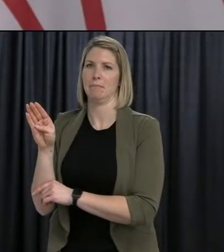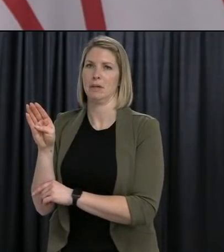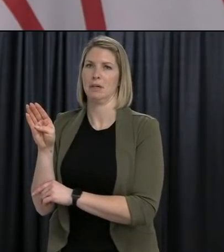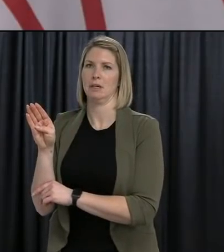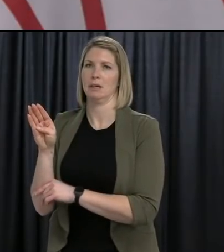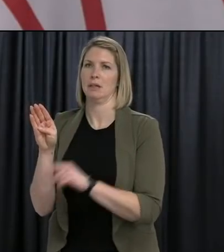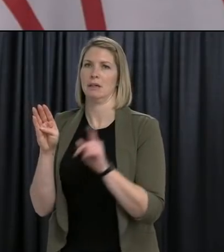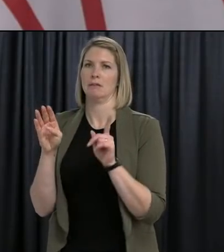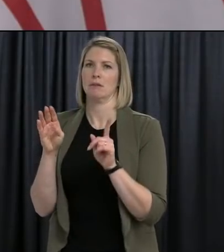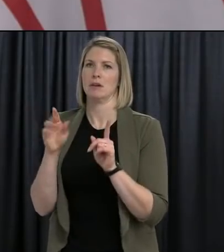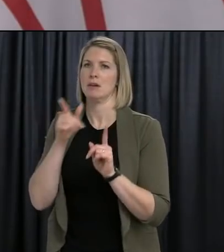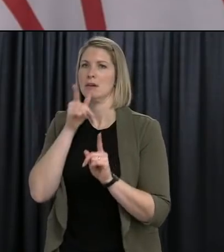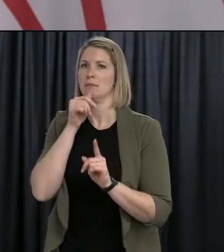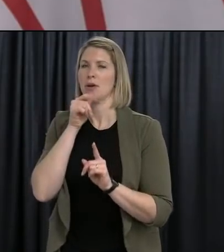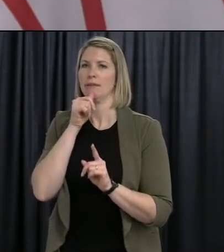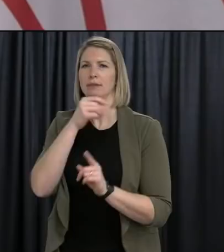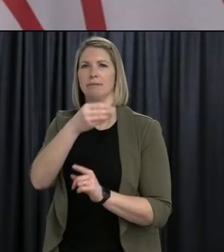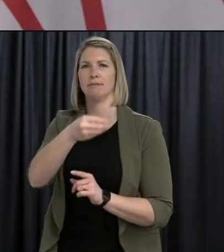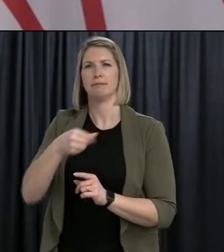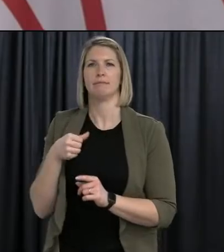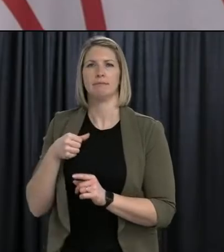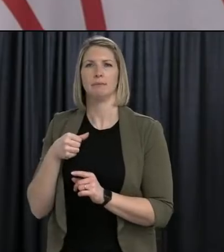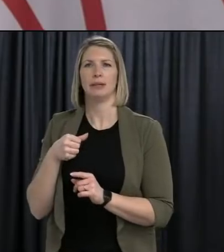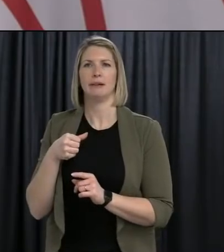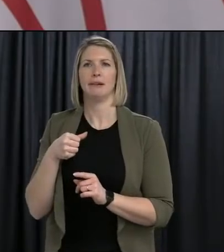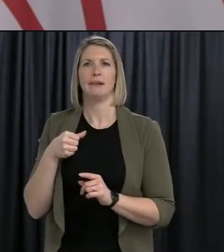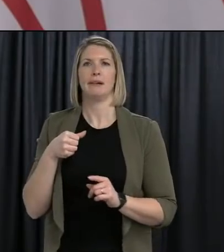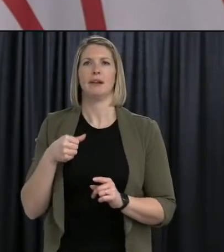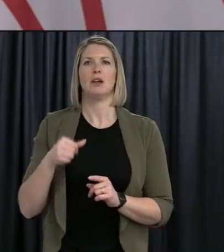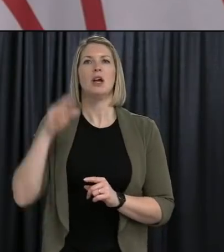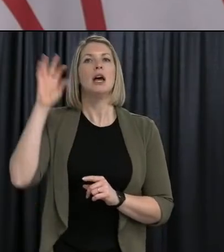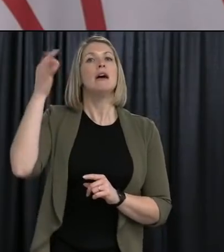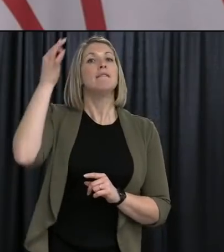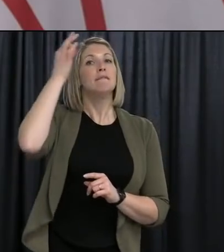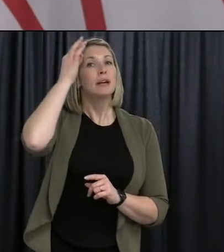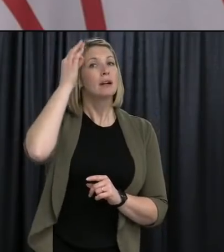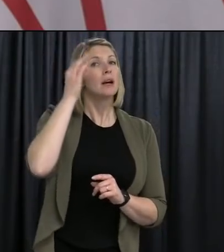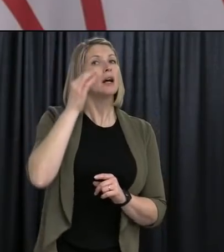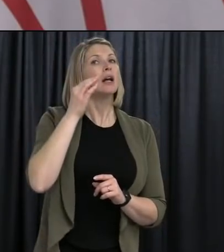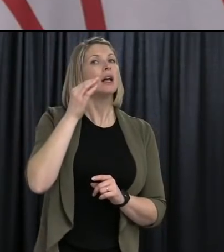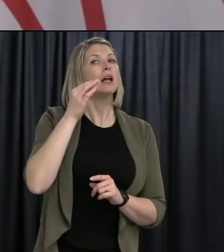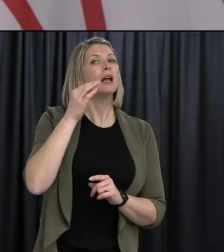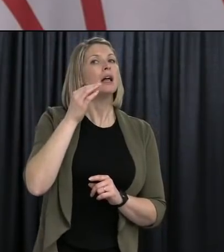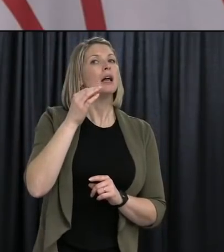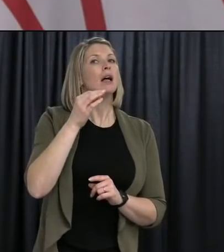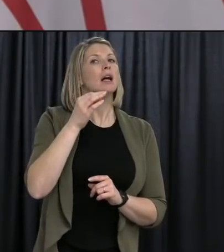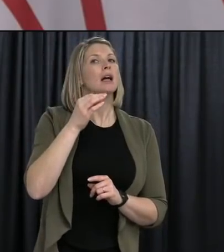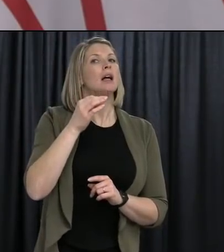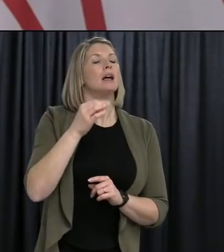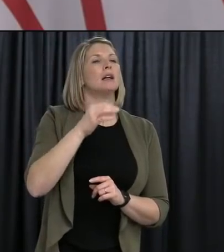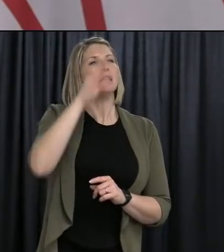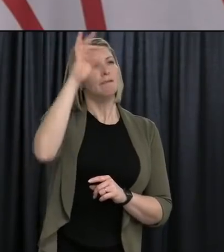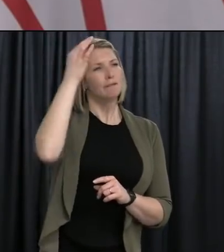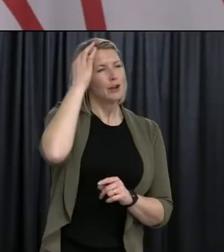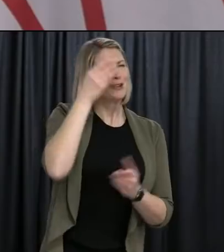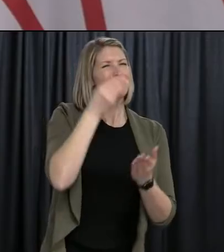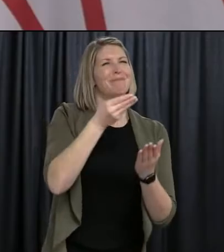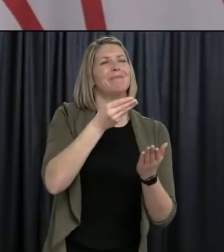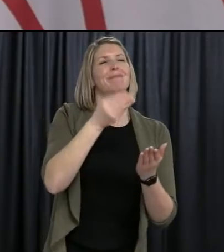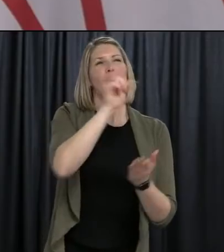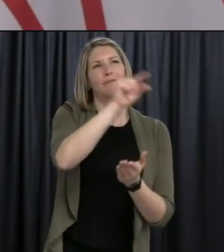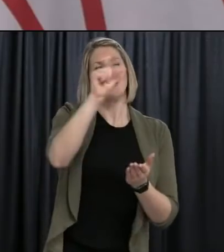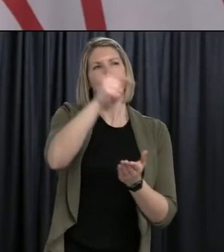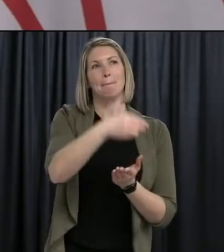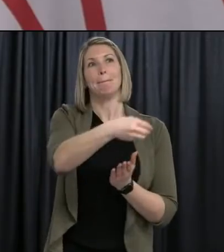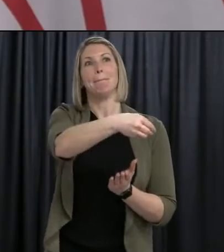another layer of testing. But also, as Minister said earlier, the backlog, we've, within days,